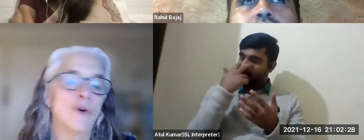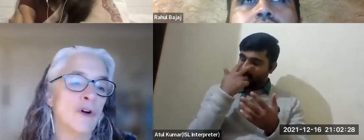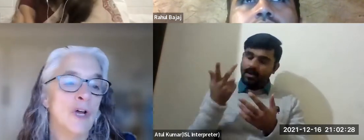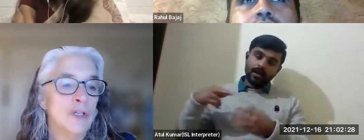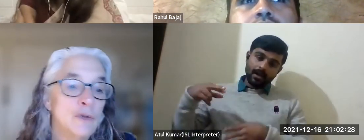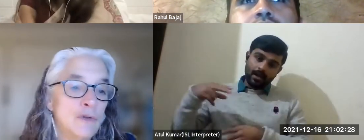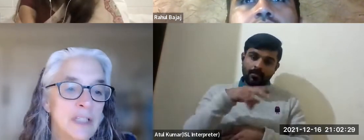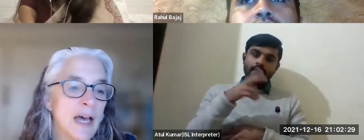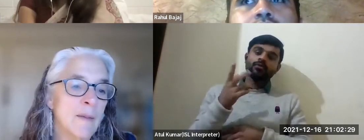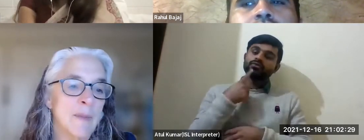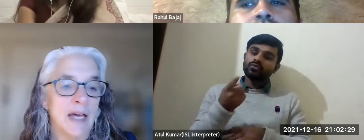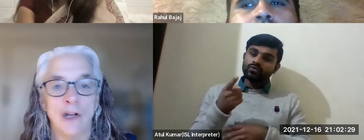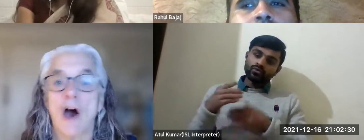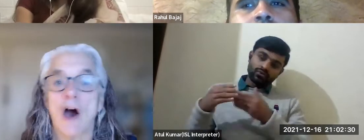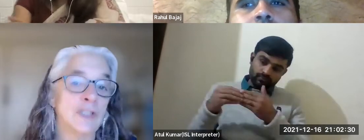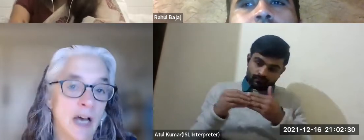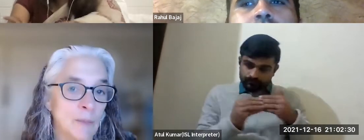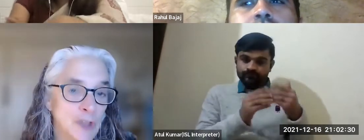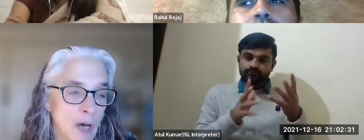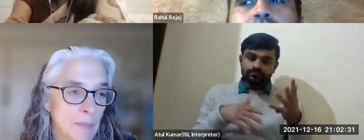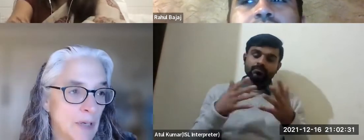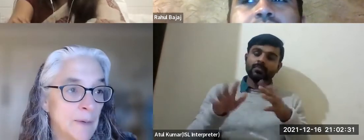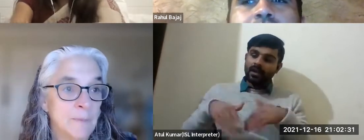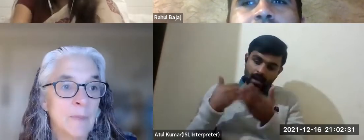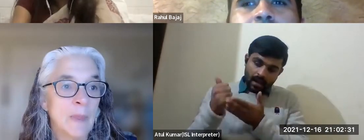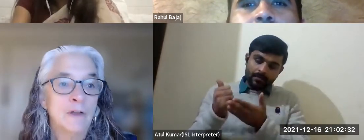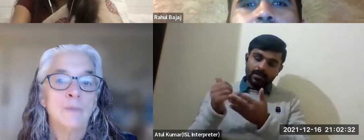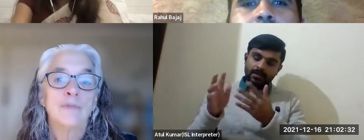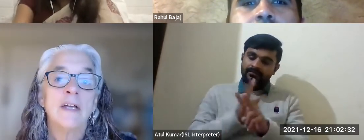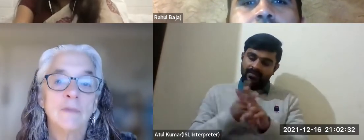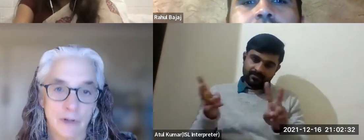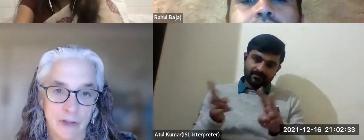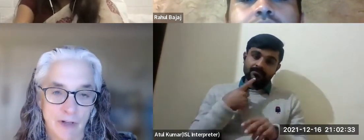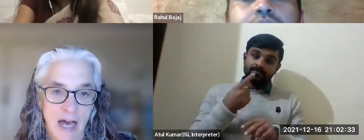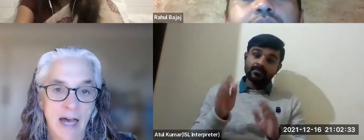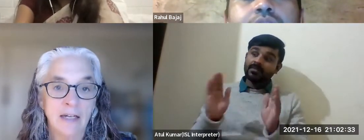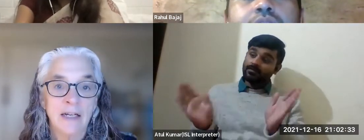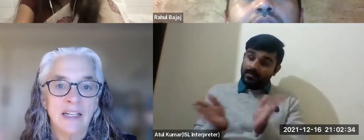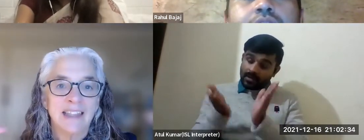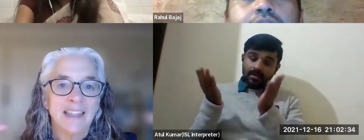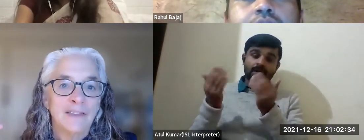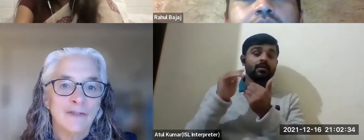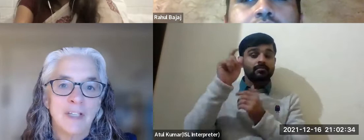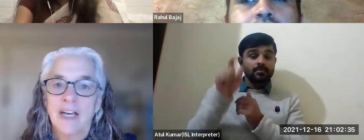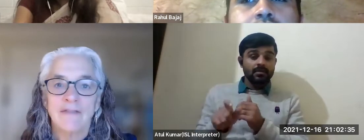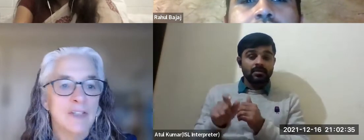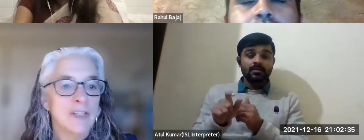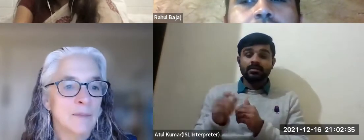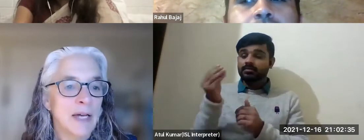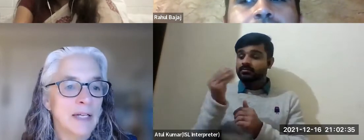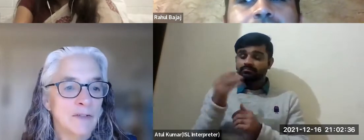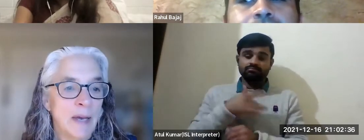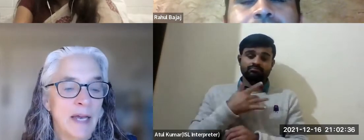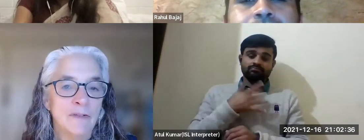your store, you greet them and offer to help with shopping. You praise a person for that. Literally, I feel